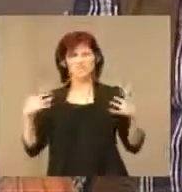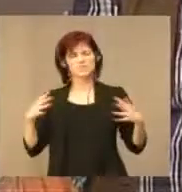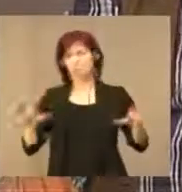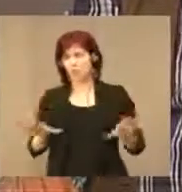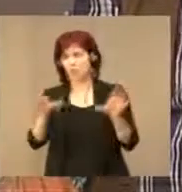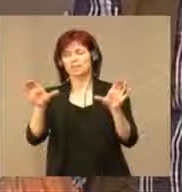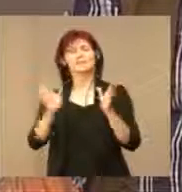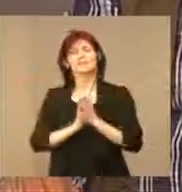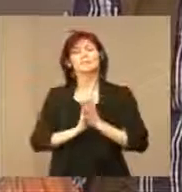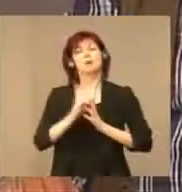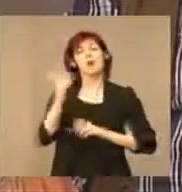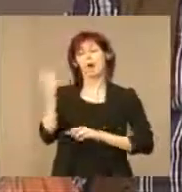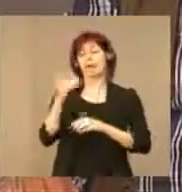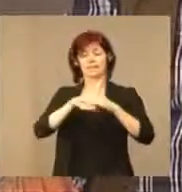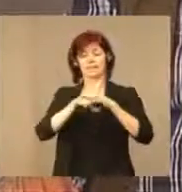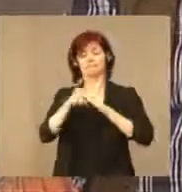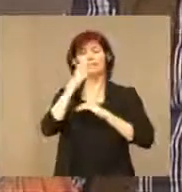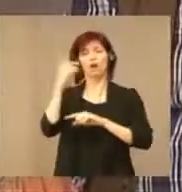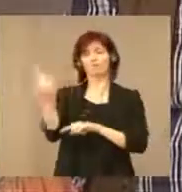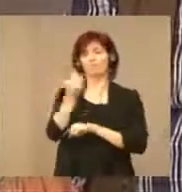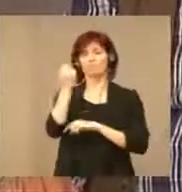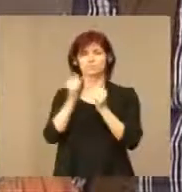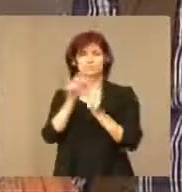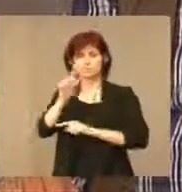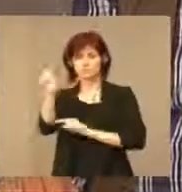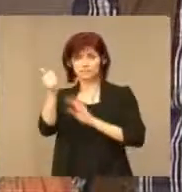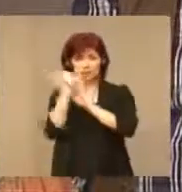Accessibility for Ontarians with Disabilities Act covers